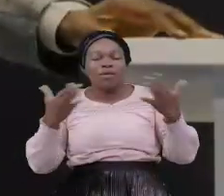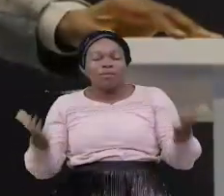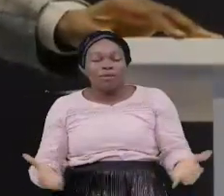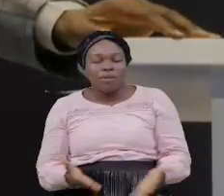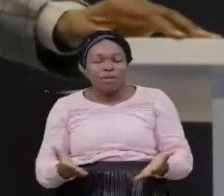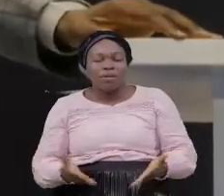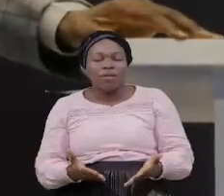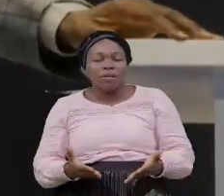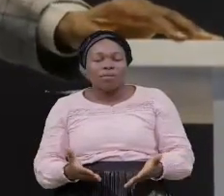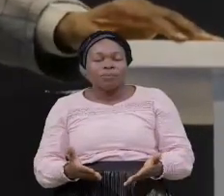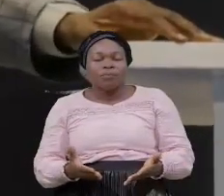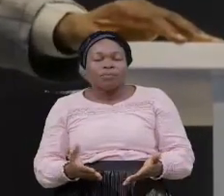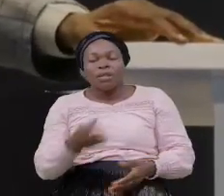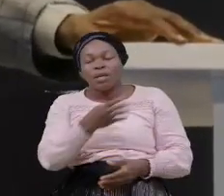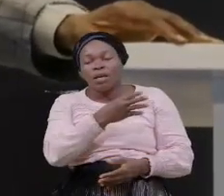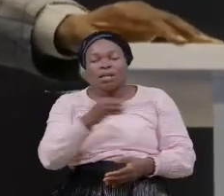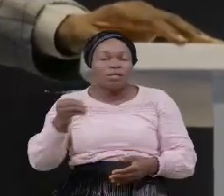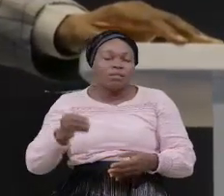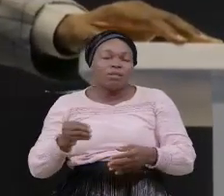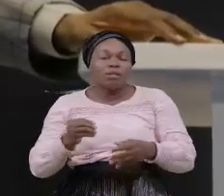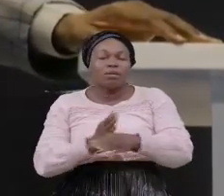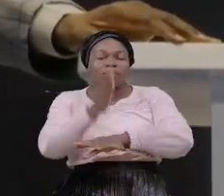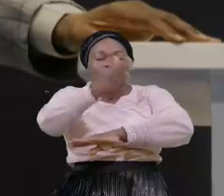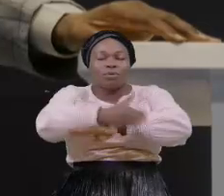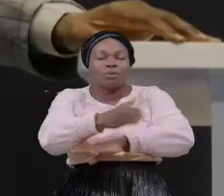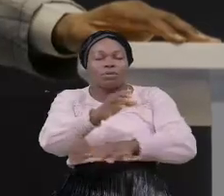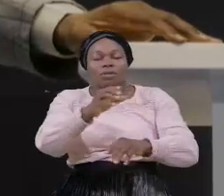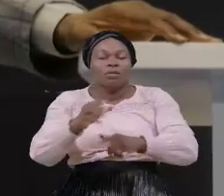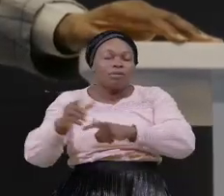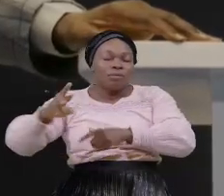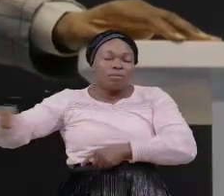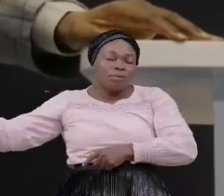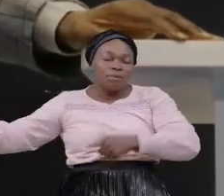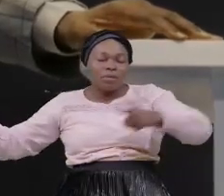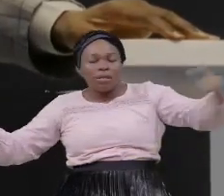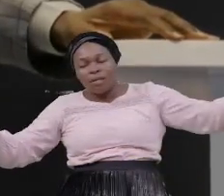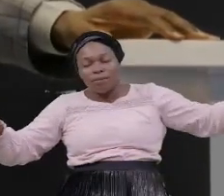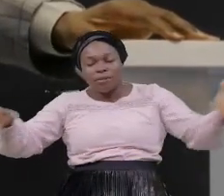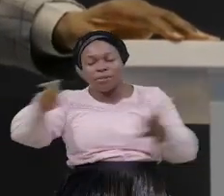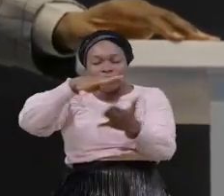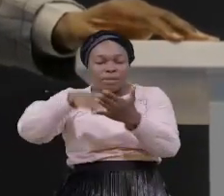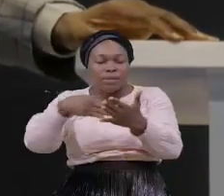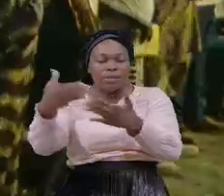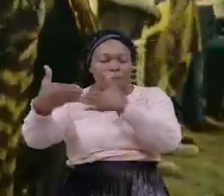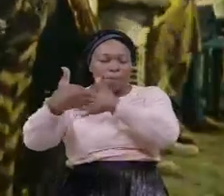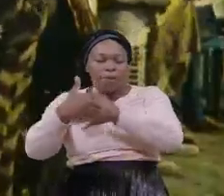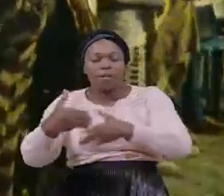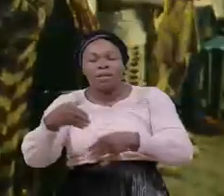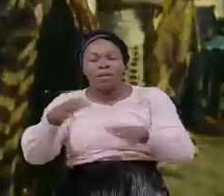location, right, left, center, back, healing, deliverance, and